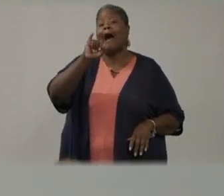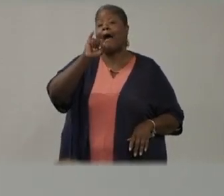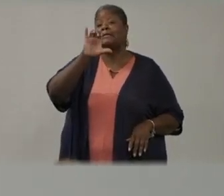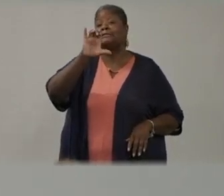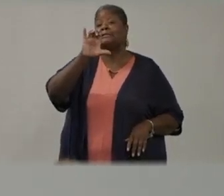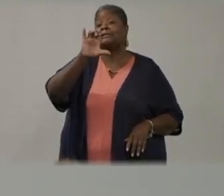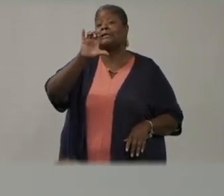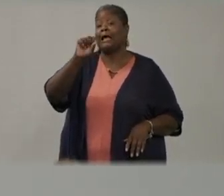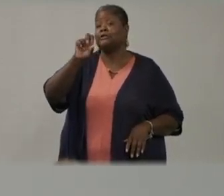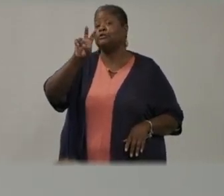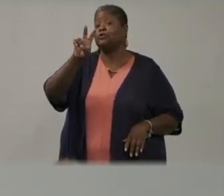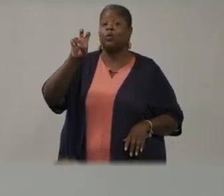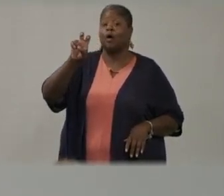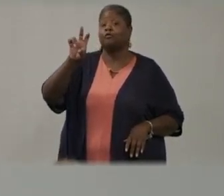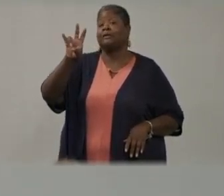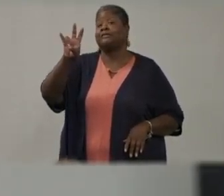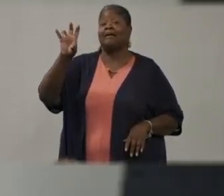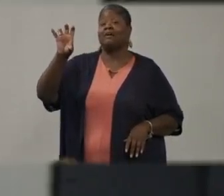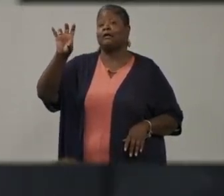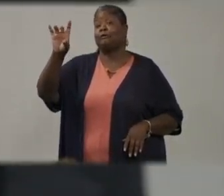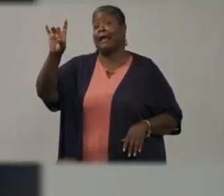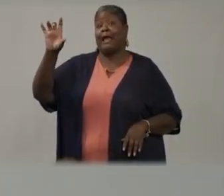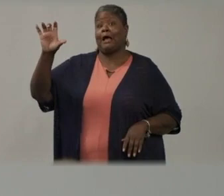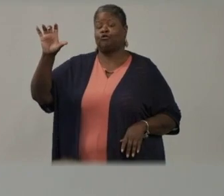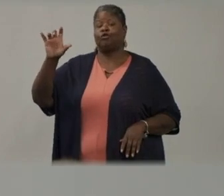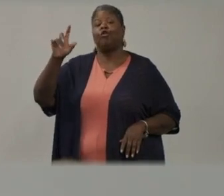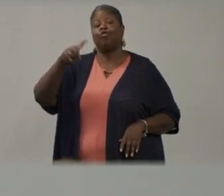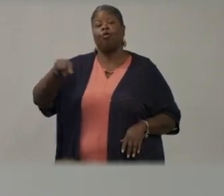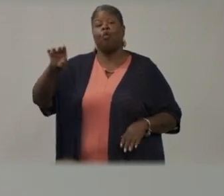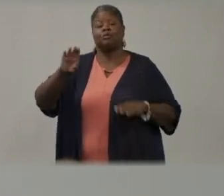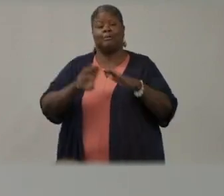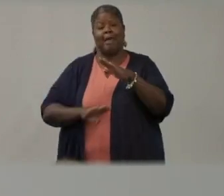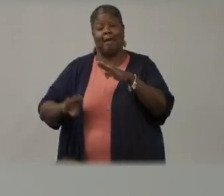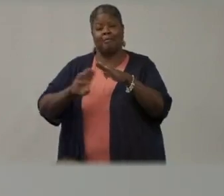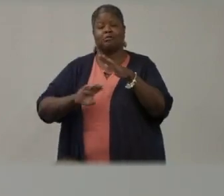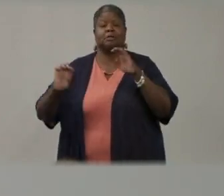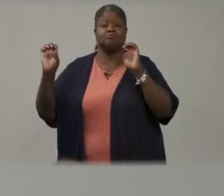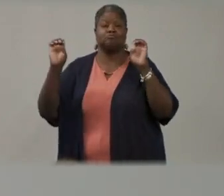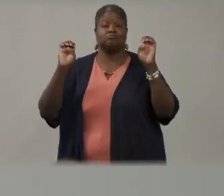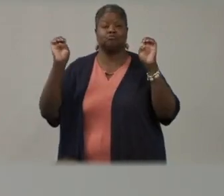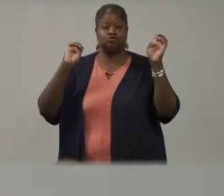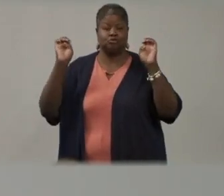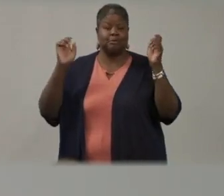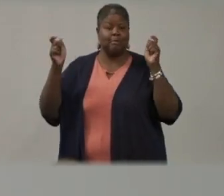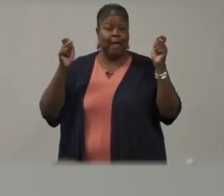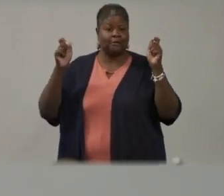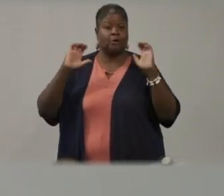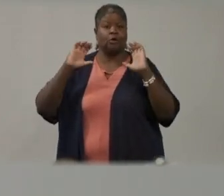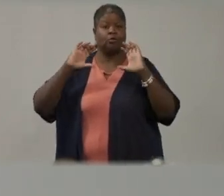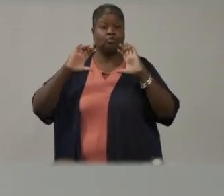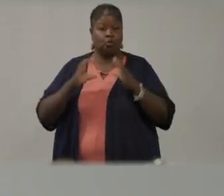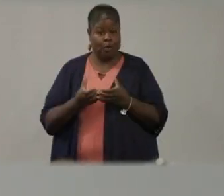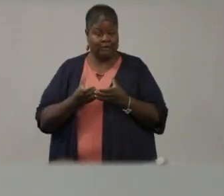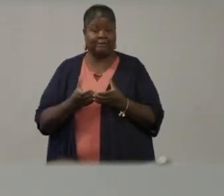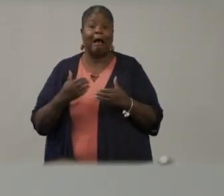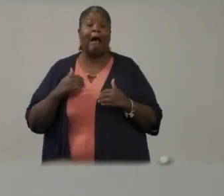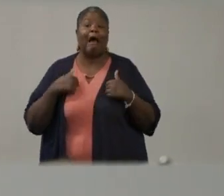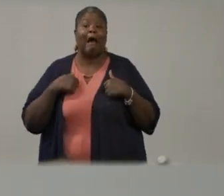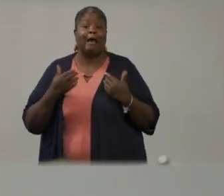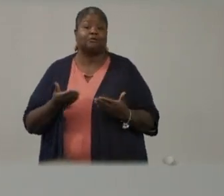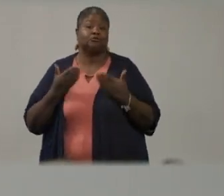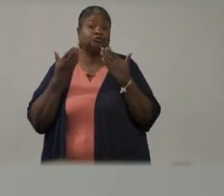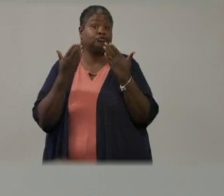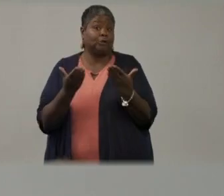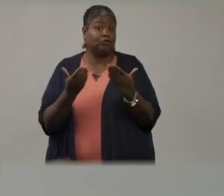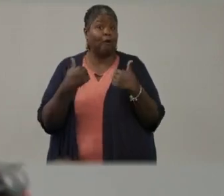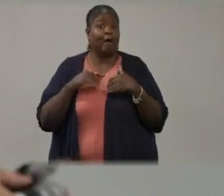200, 700, and 800. Those are all your basic emergency management courses. I would suggest, if you have